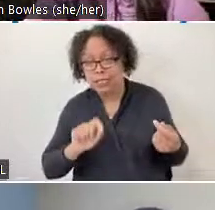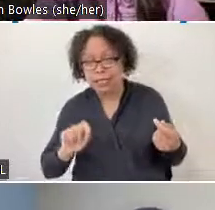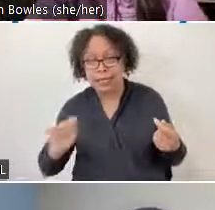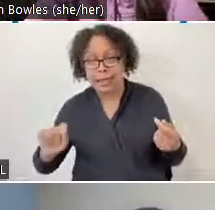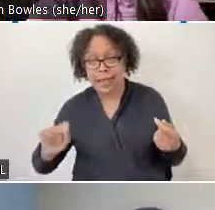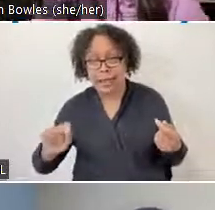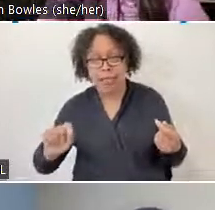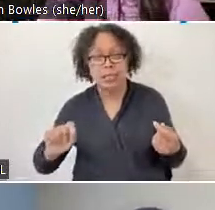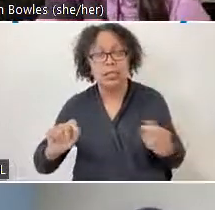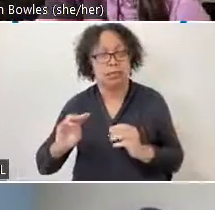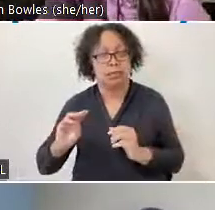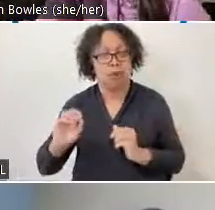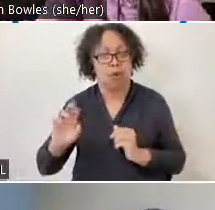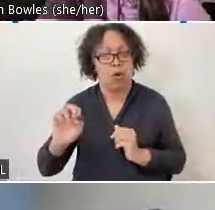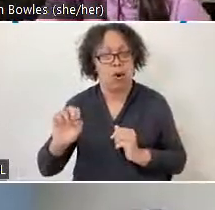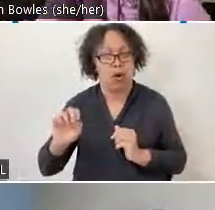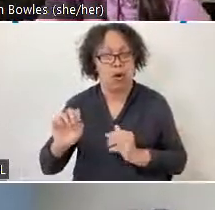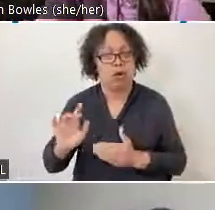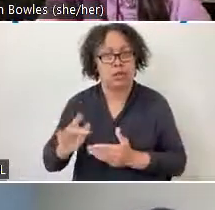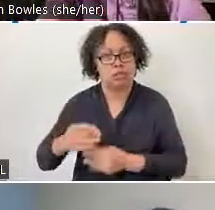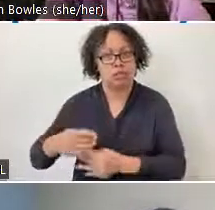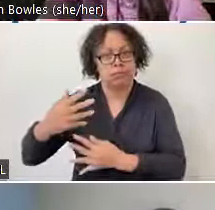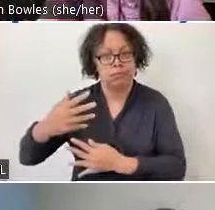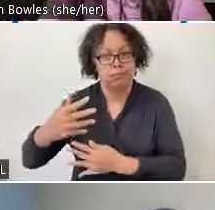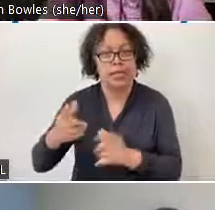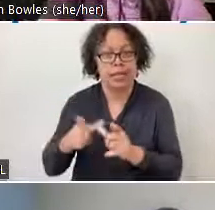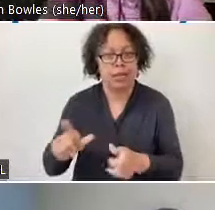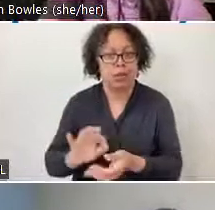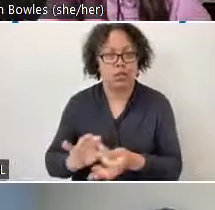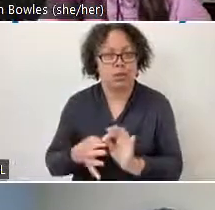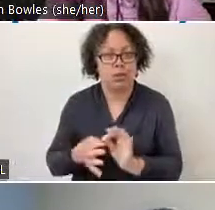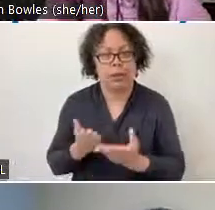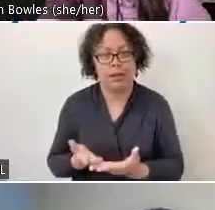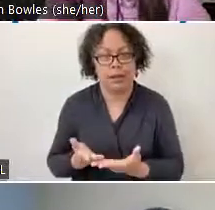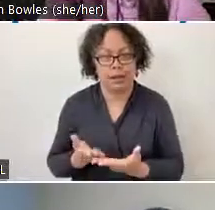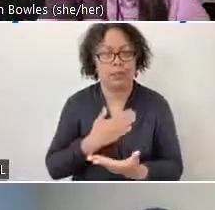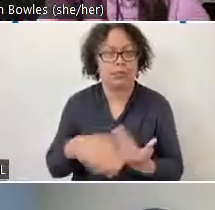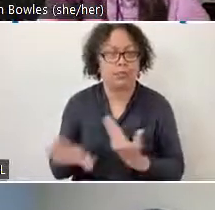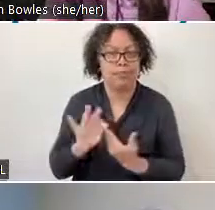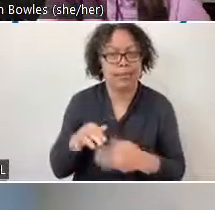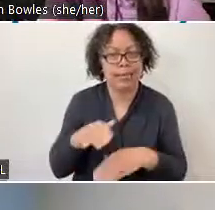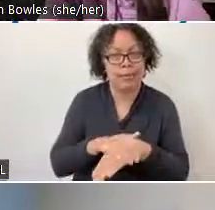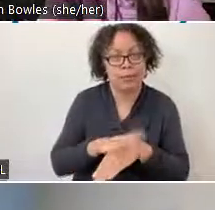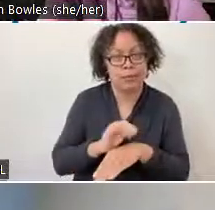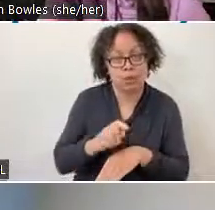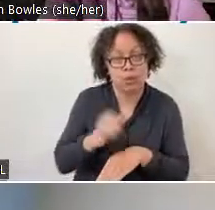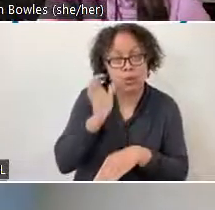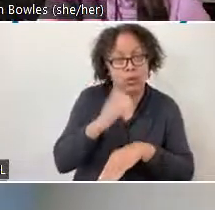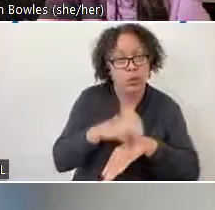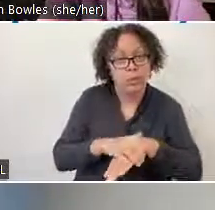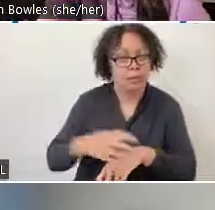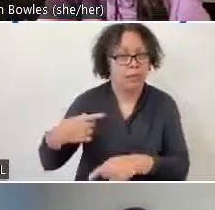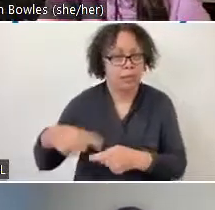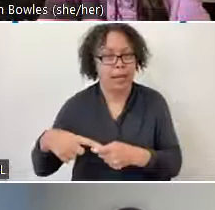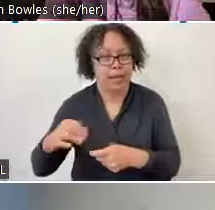that says more. And then you will find the option, language interpretation. Please choose English as your language. Si